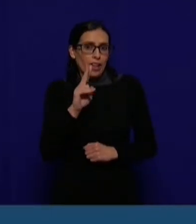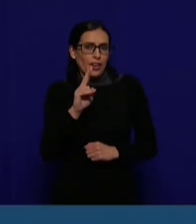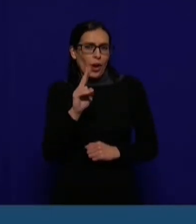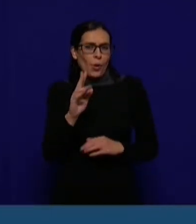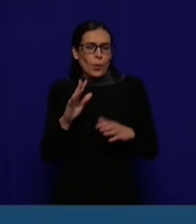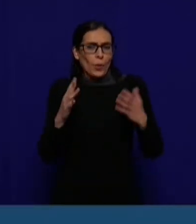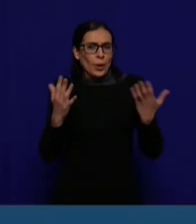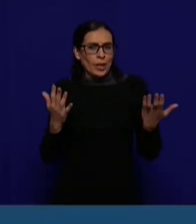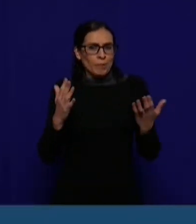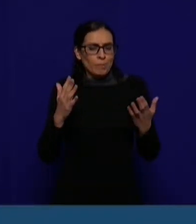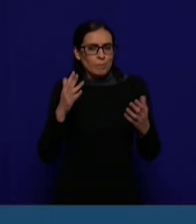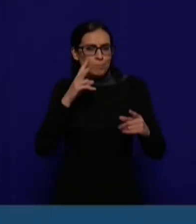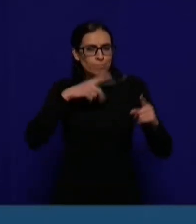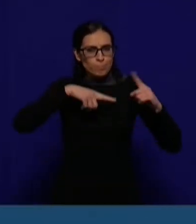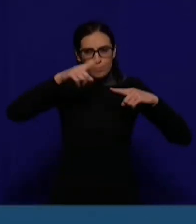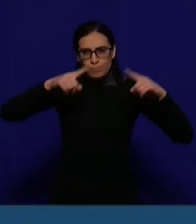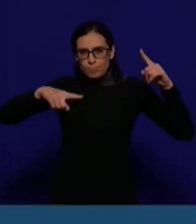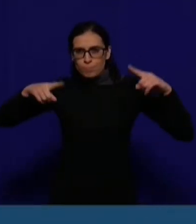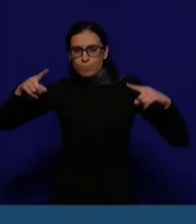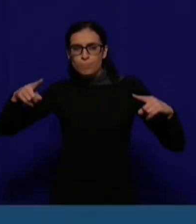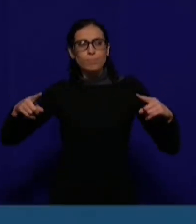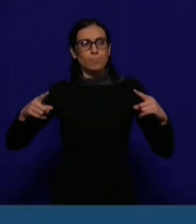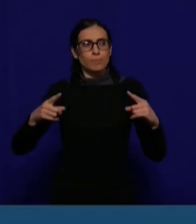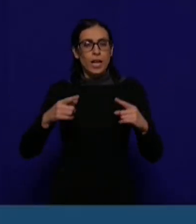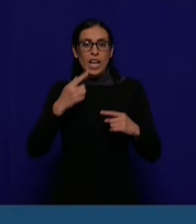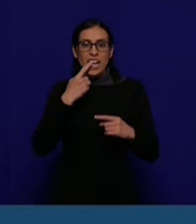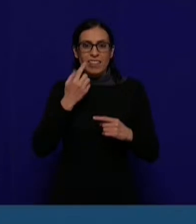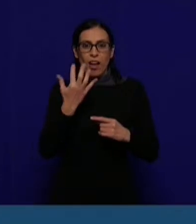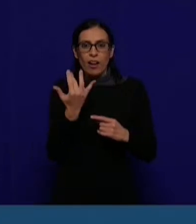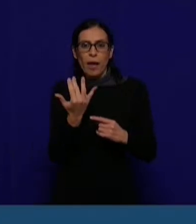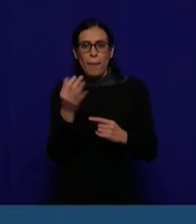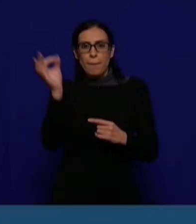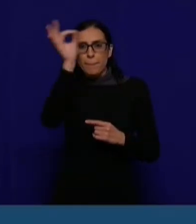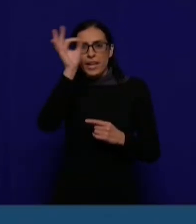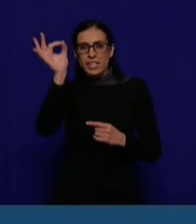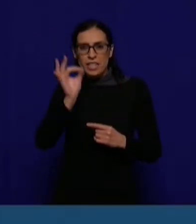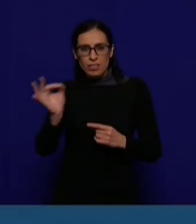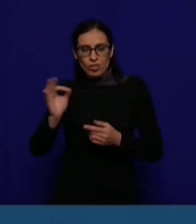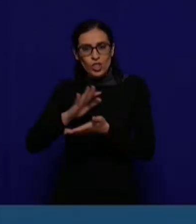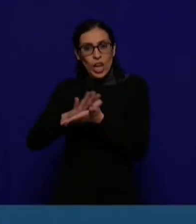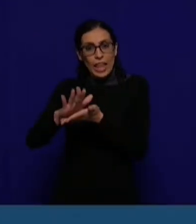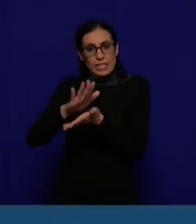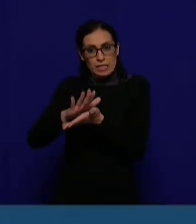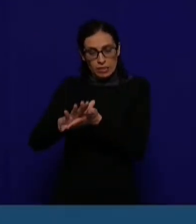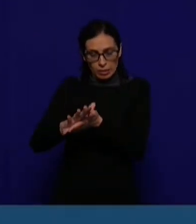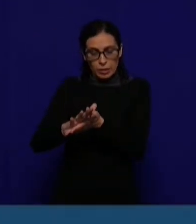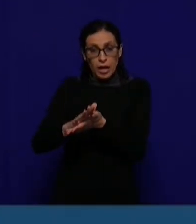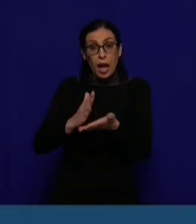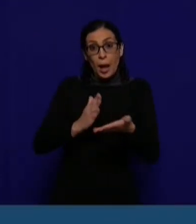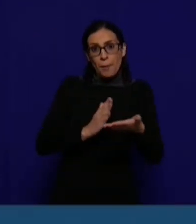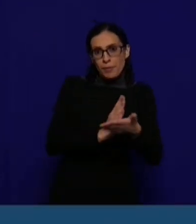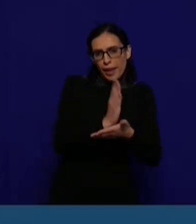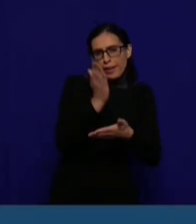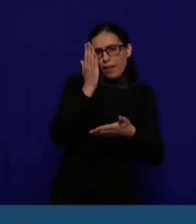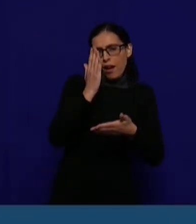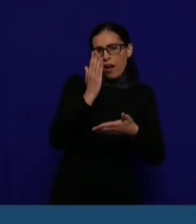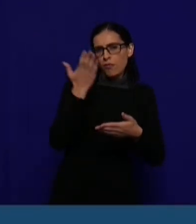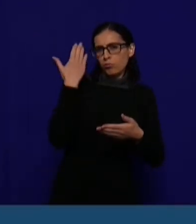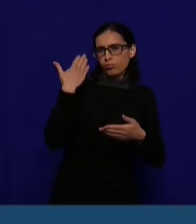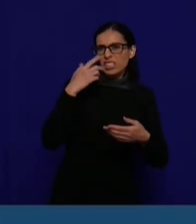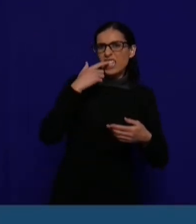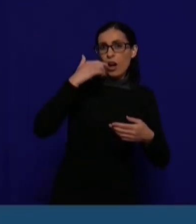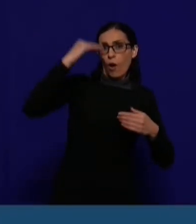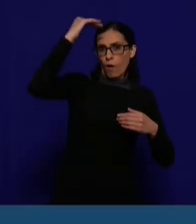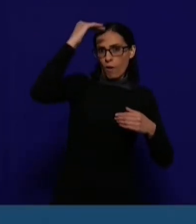rate tal-popolazzjoni, jekk inħarsu lejn l-etajiet li aħna fakkarkom li bdejna minn dawk l-etajiet li huma aktar avvanzati u dejjem li